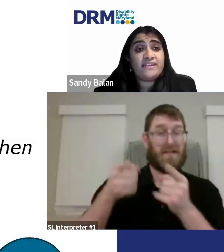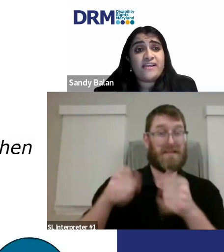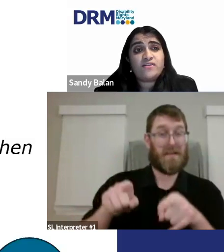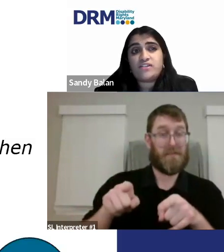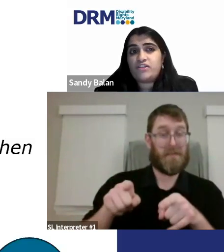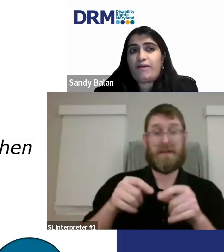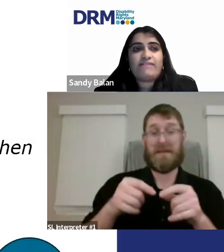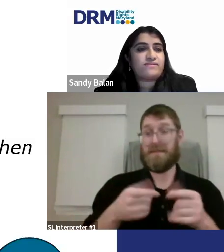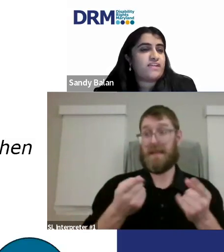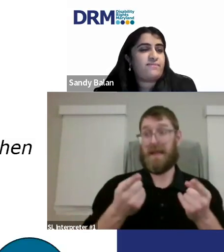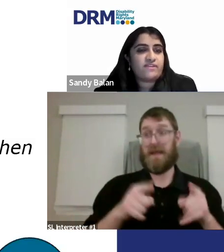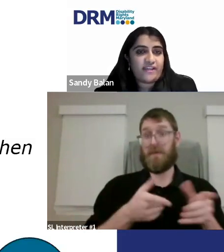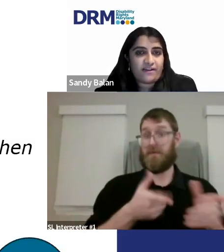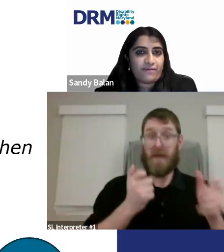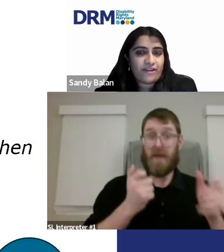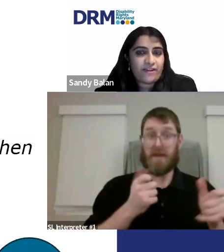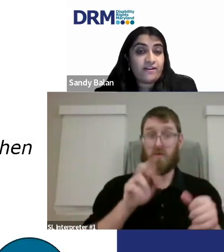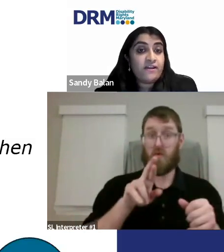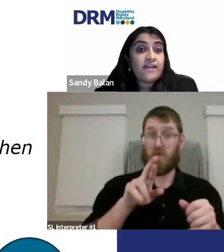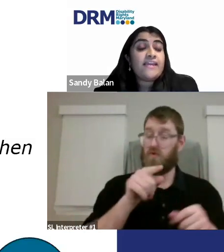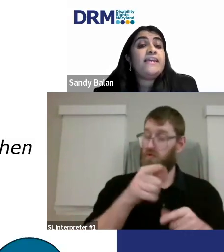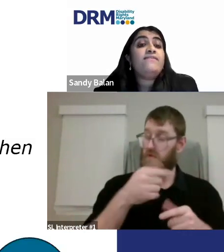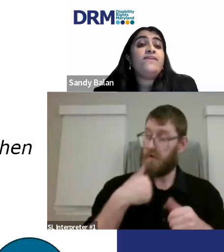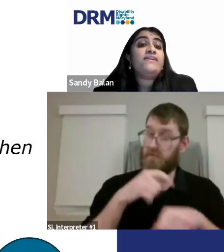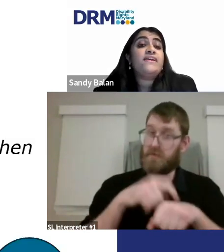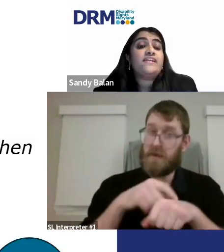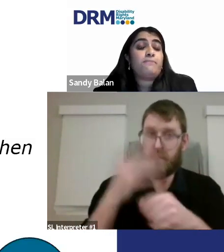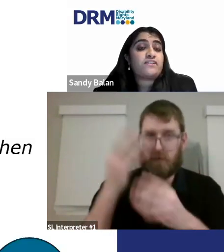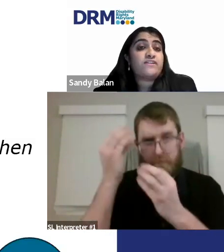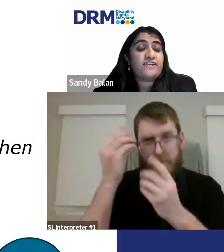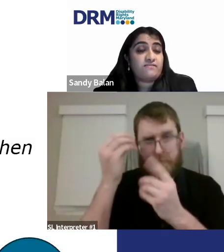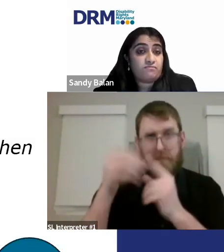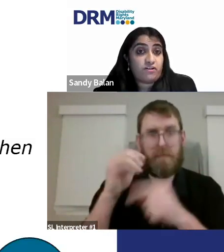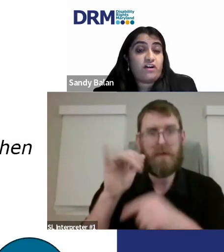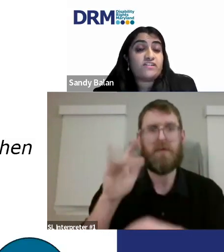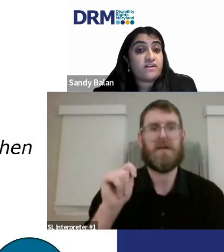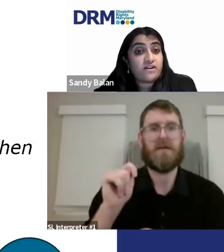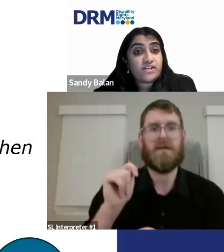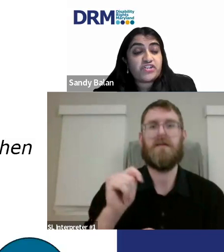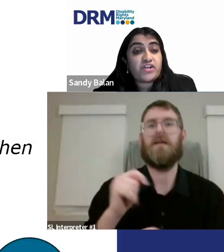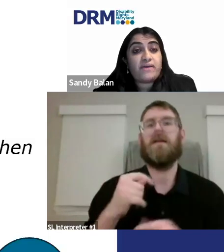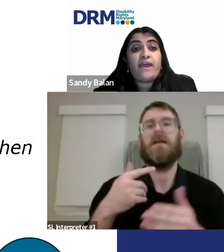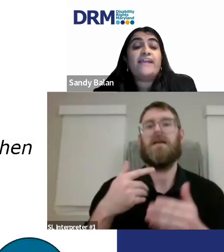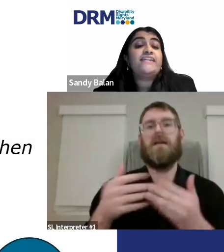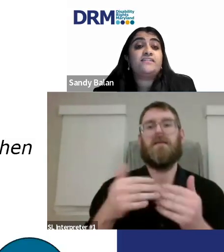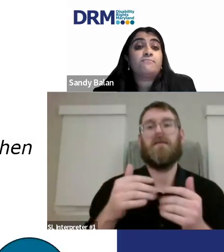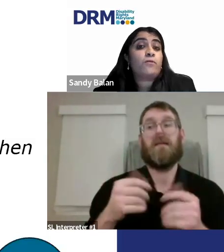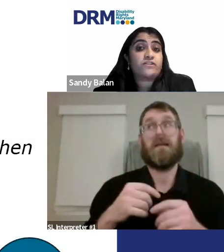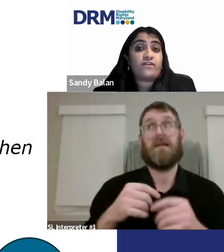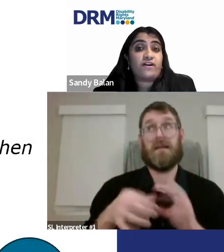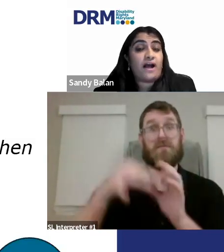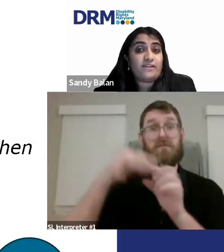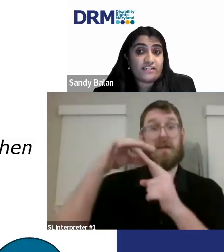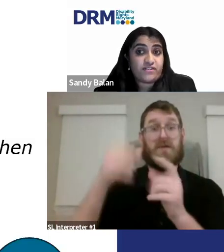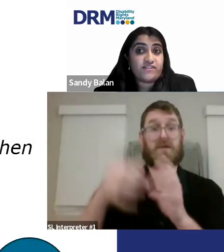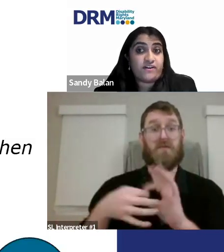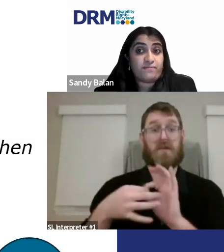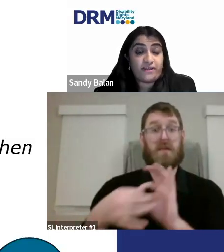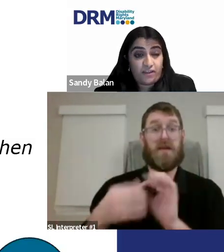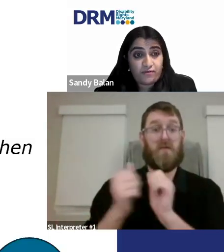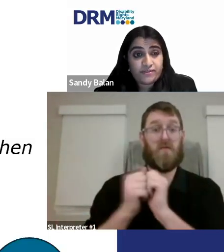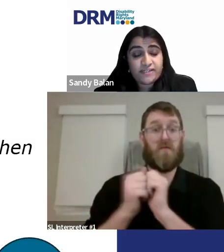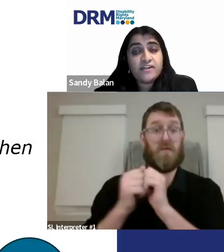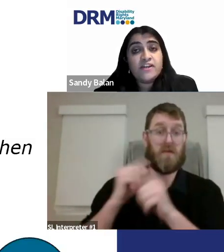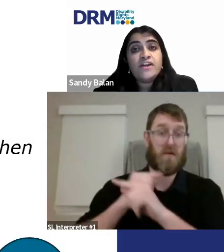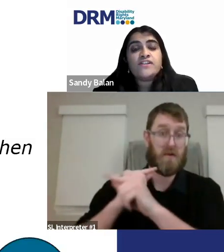made immediately or do you have some time to think about it? Even, especially in regards to guardianship, any supports or accommodations